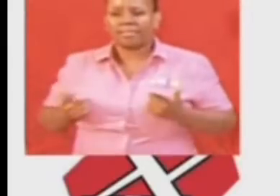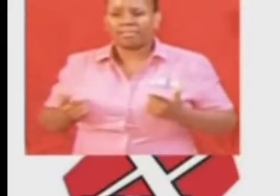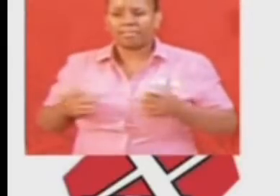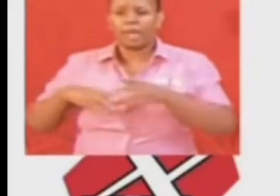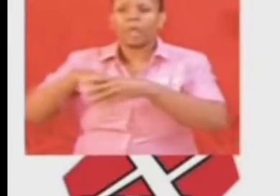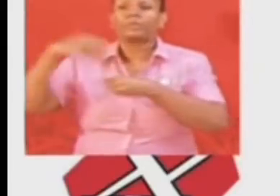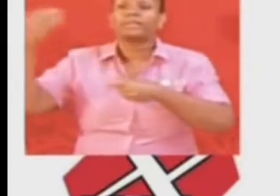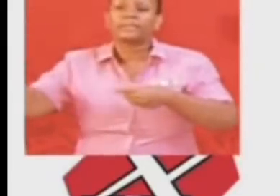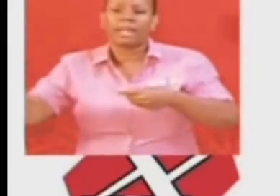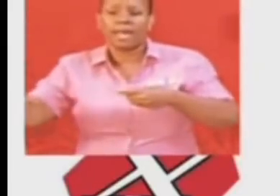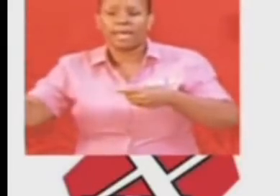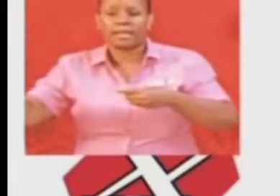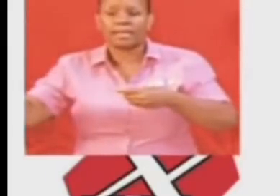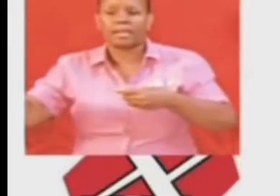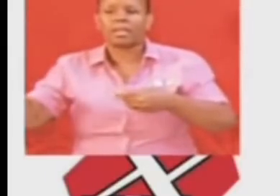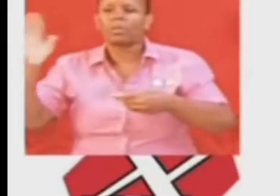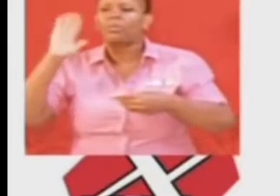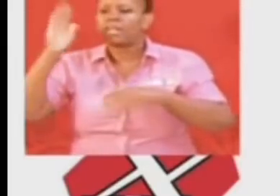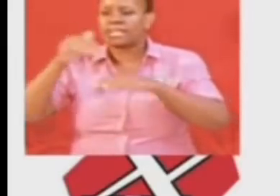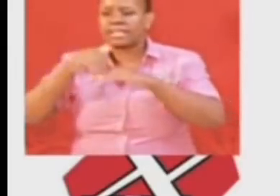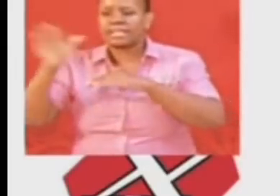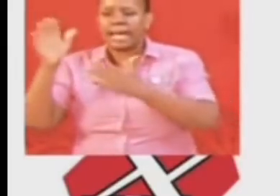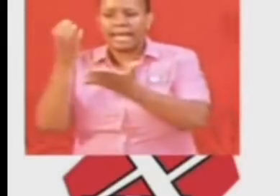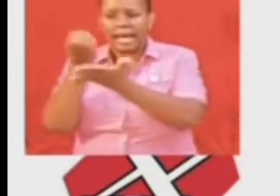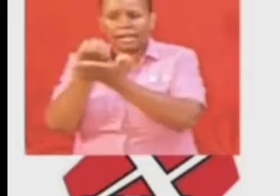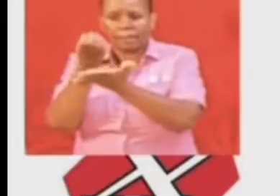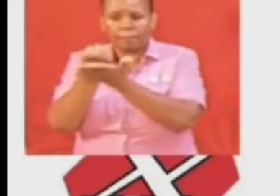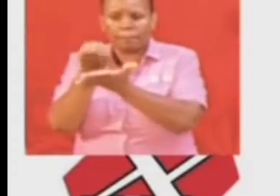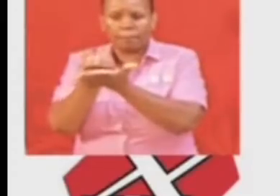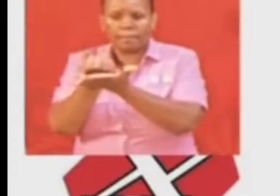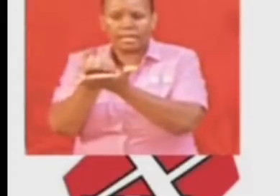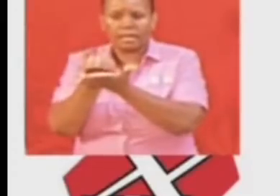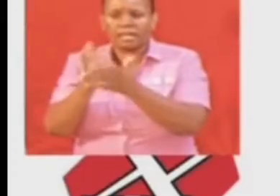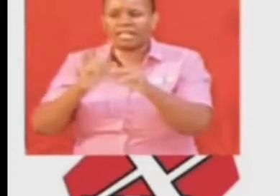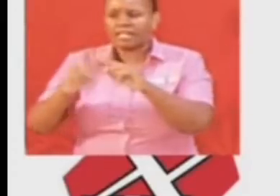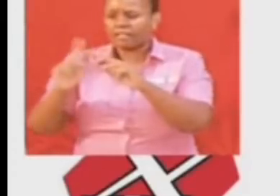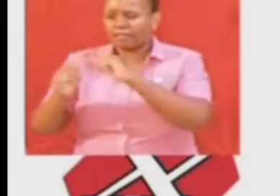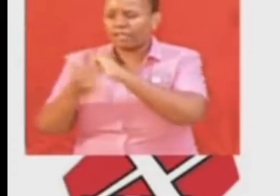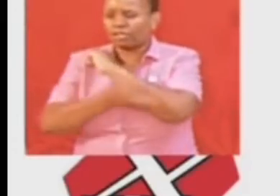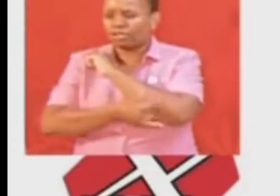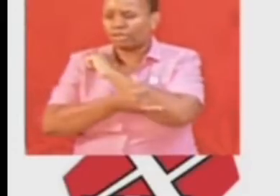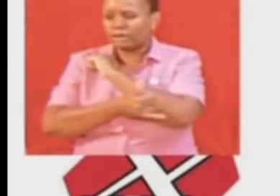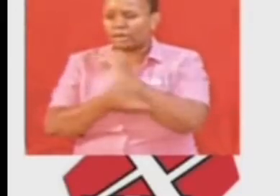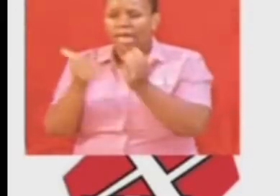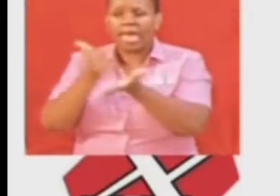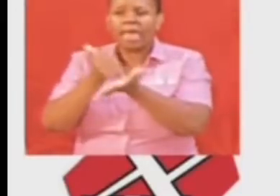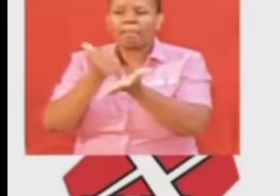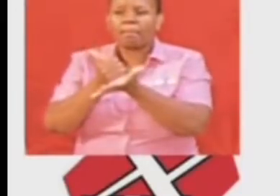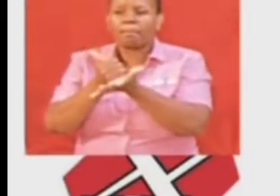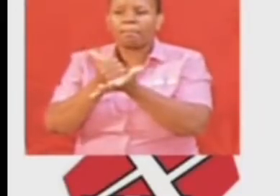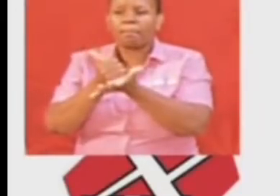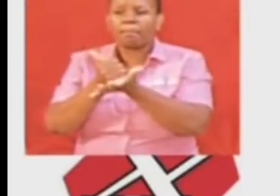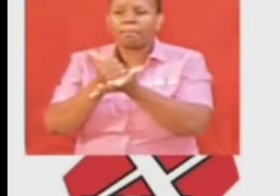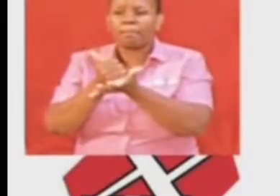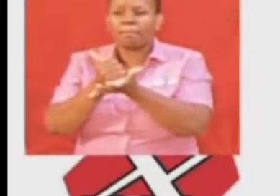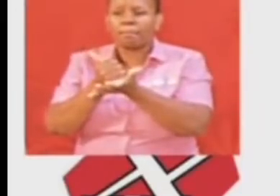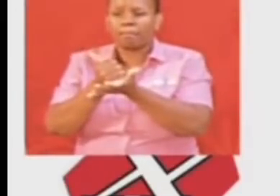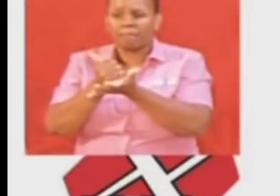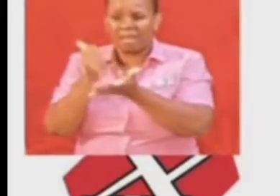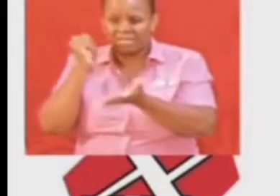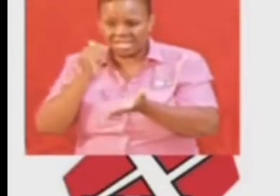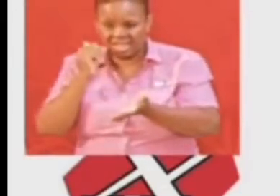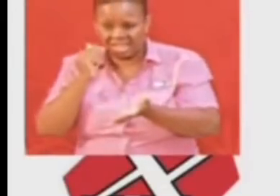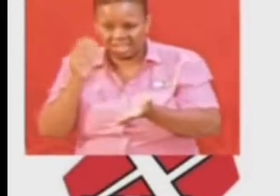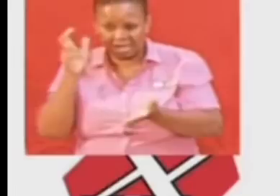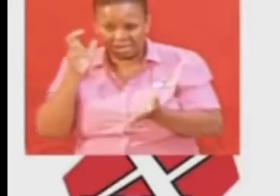people running out of food, running out of money, out of medication. What is the status of that aid? And has anyone been able to access